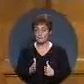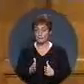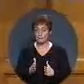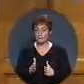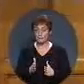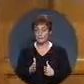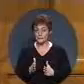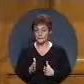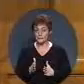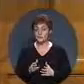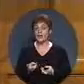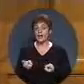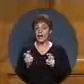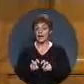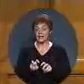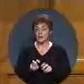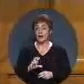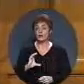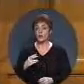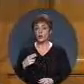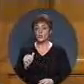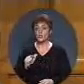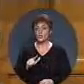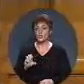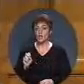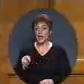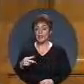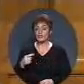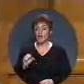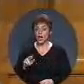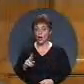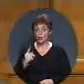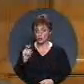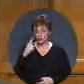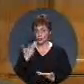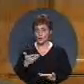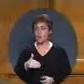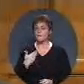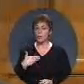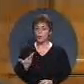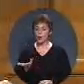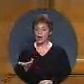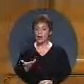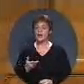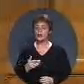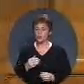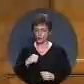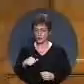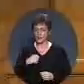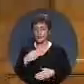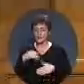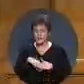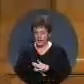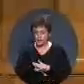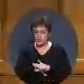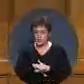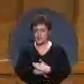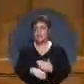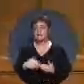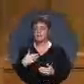did this minister mislead the House? Why did this government try to hide this meeting? And what other expenses are they trying to bury?